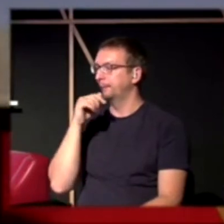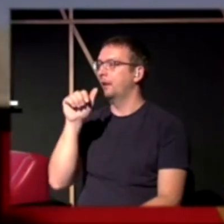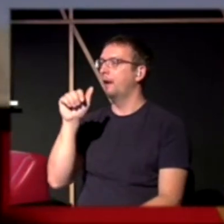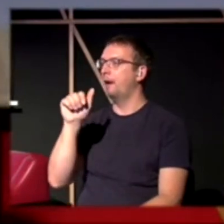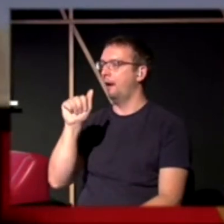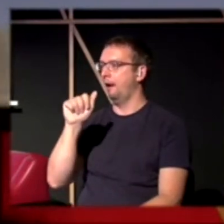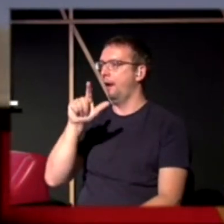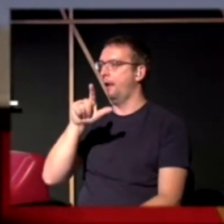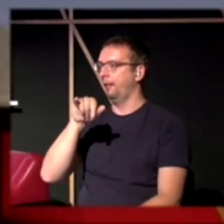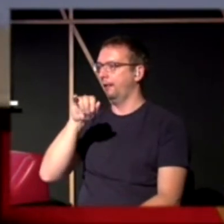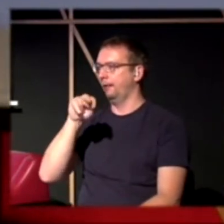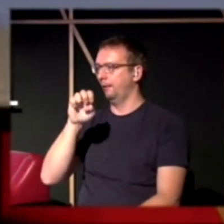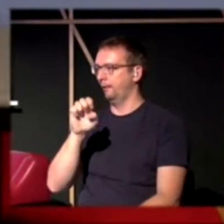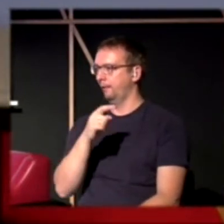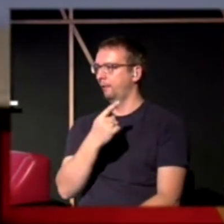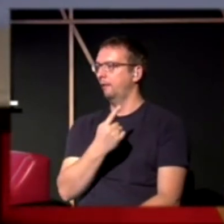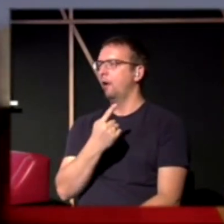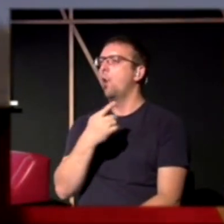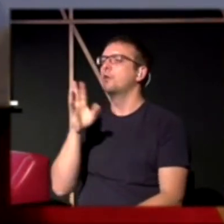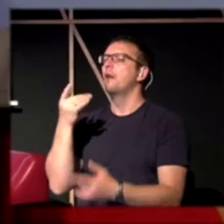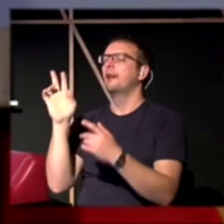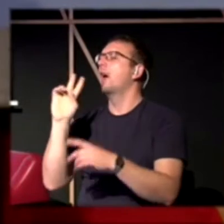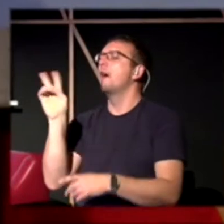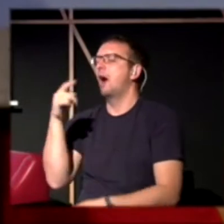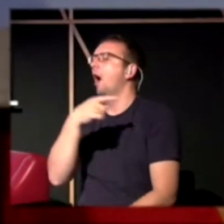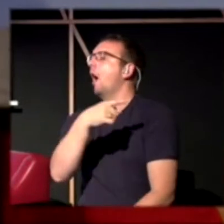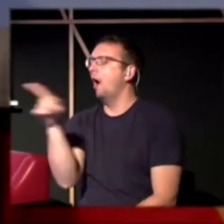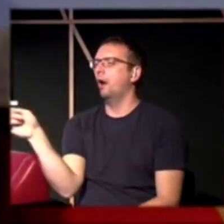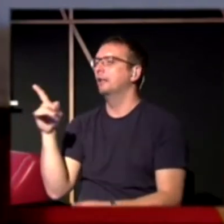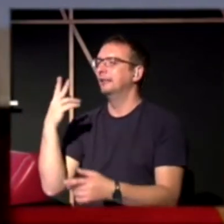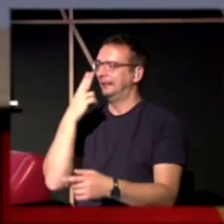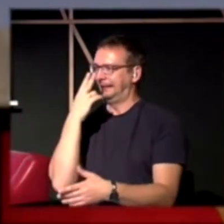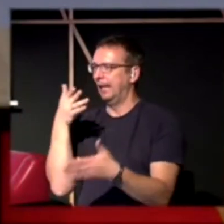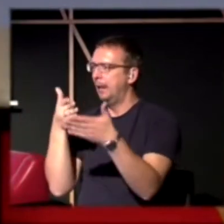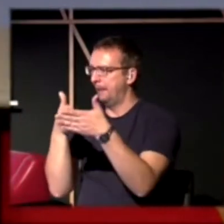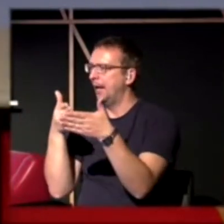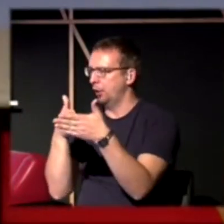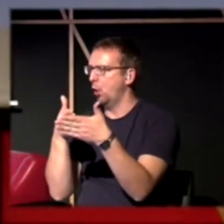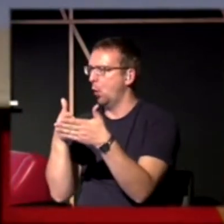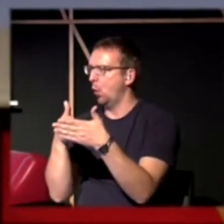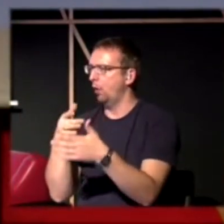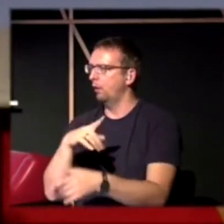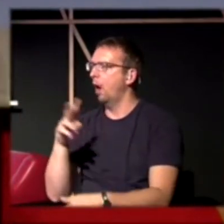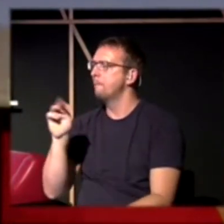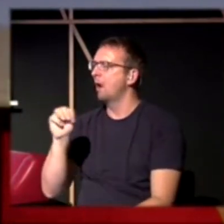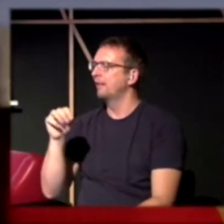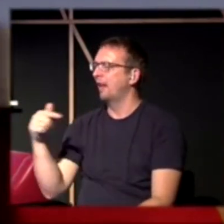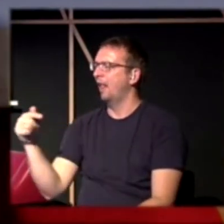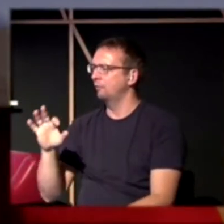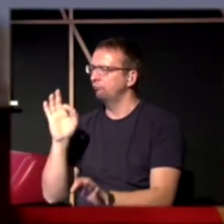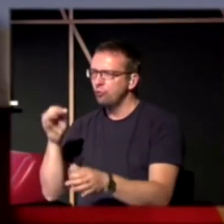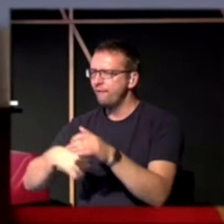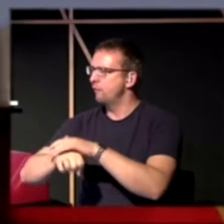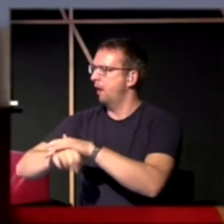point. You're watching a TV game, and the pictures do the speaking. So it's as far removed from audio description as I think all of us would